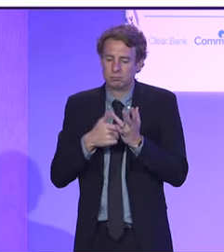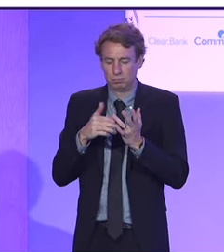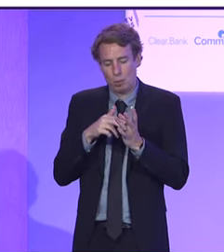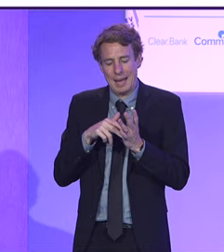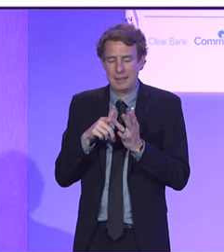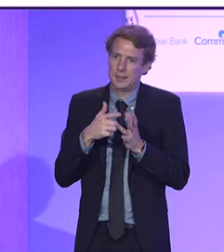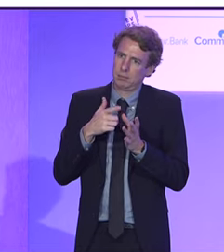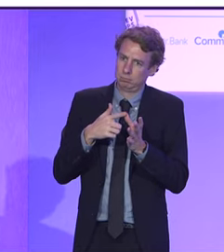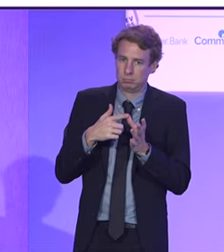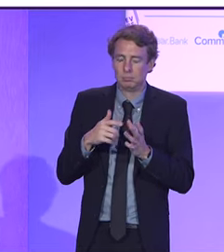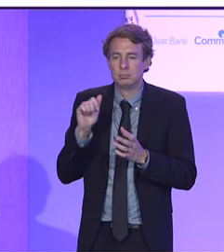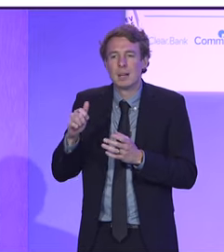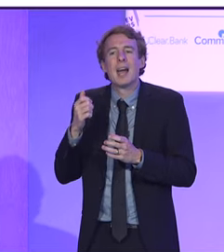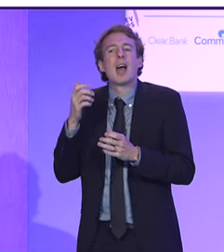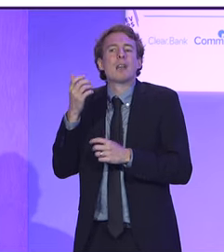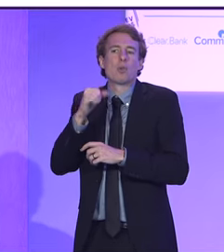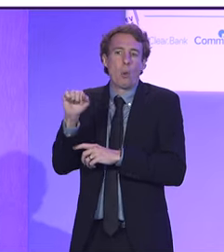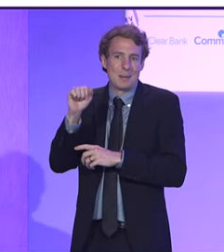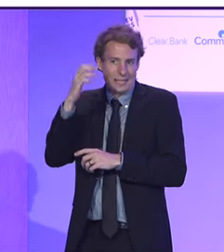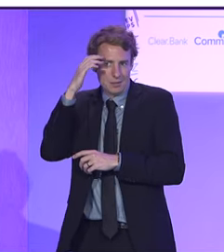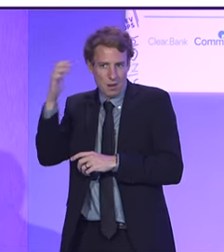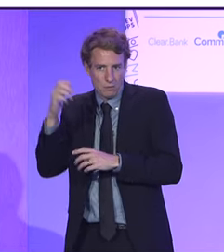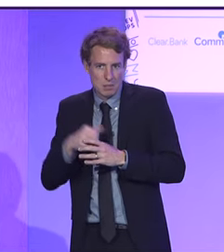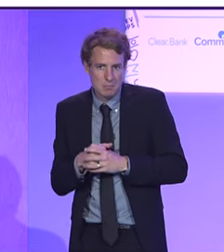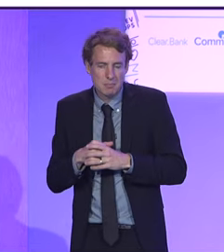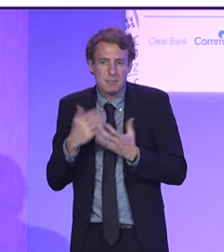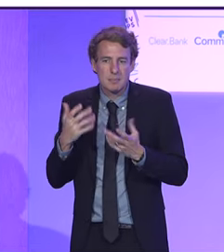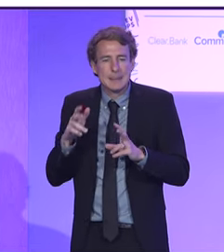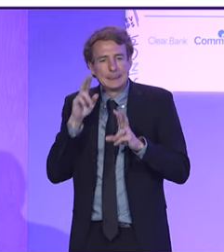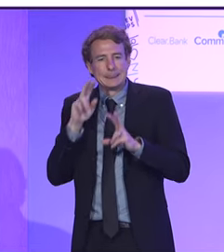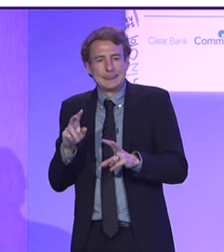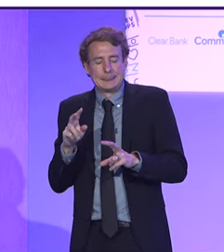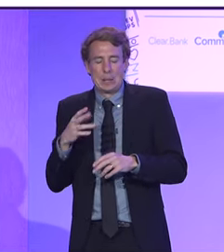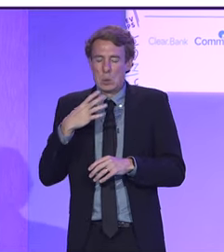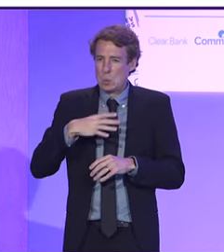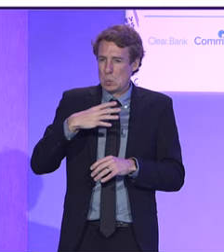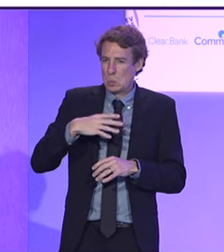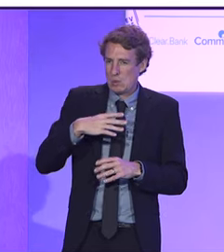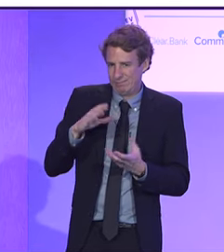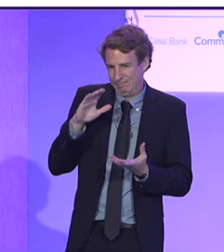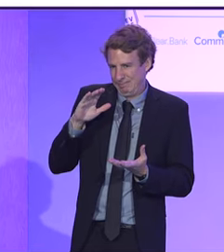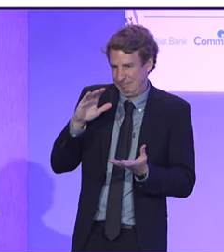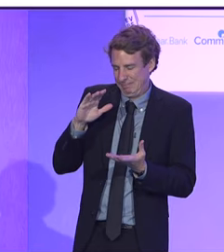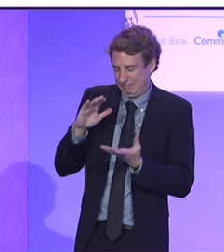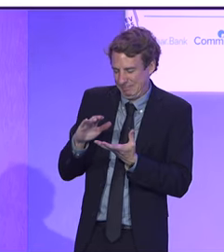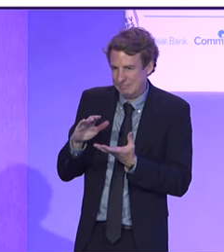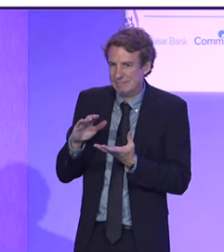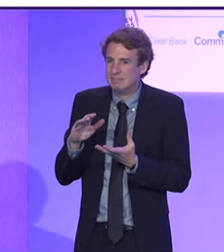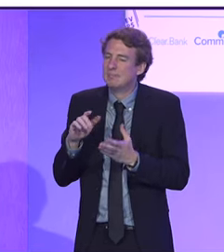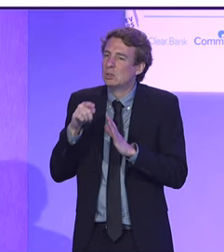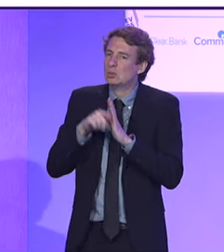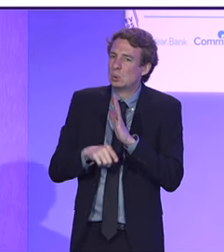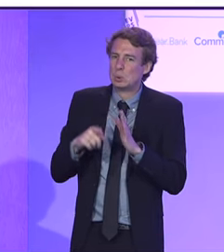So as a measure of that, what they did was introduce the Decree 770, which effectively outlawed abortion